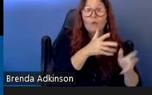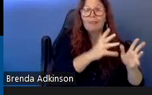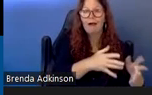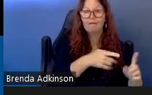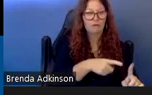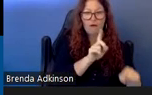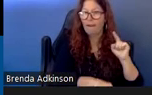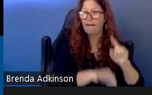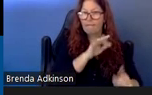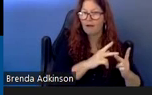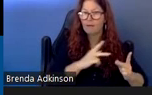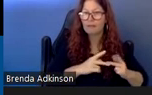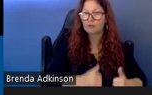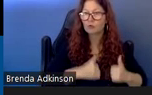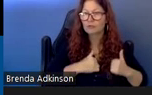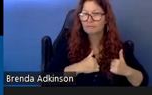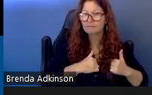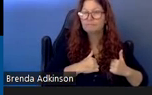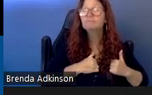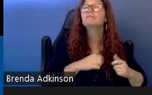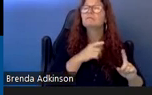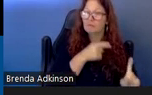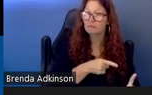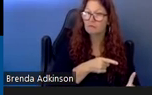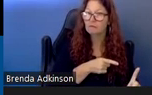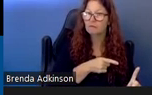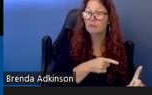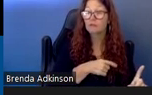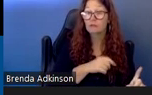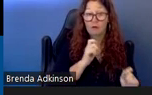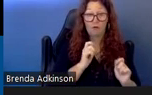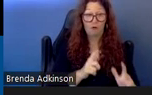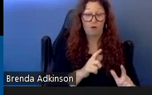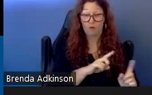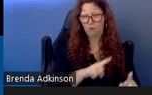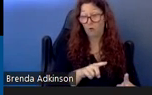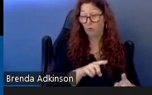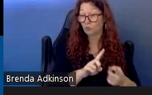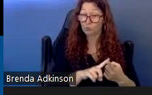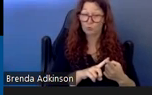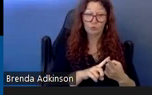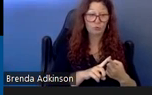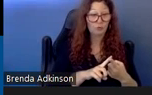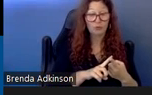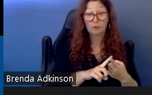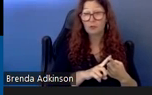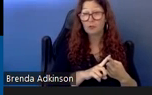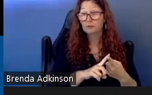from congregate sheltering to TSA onto